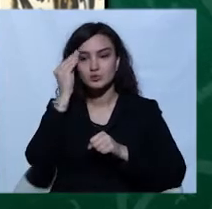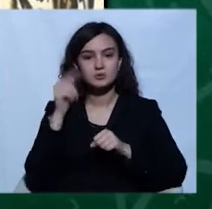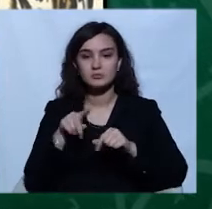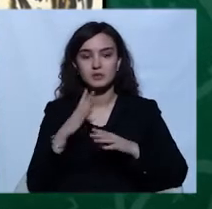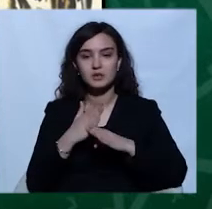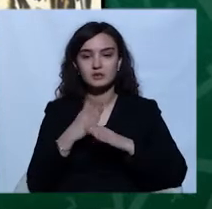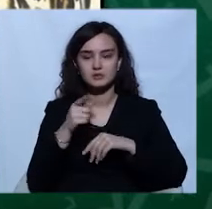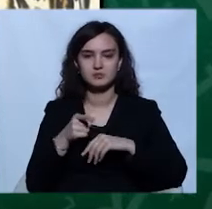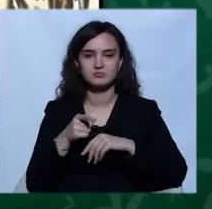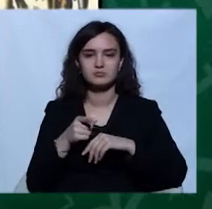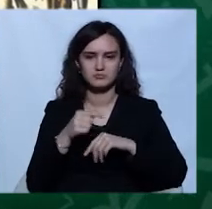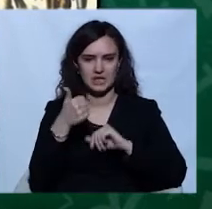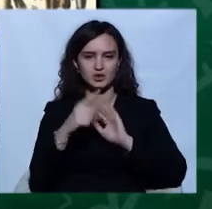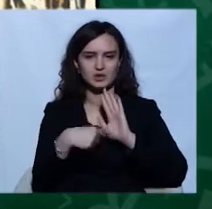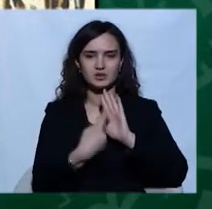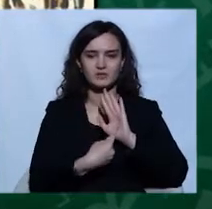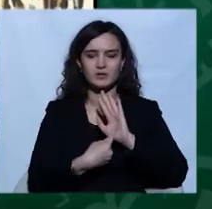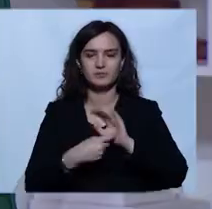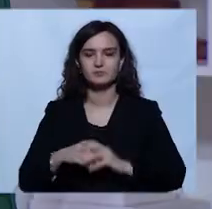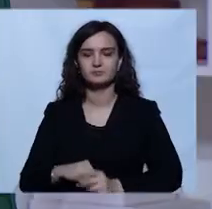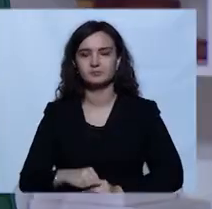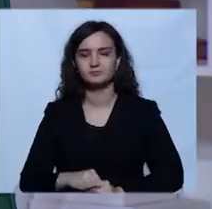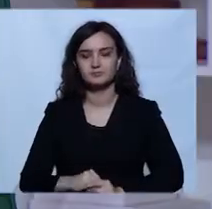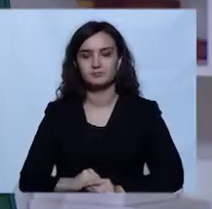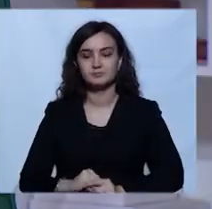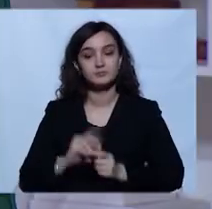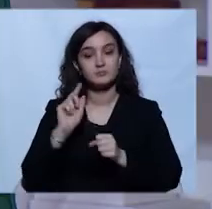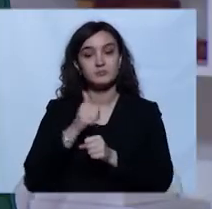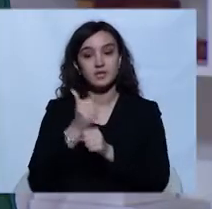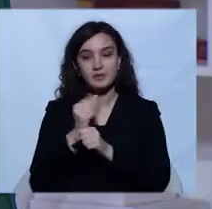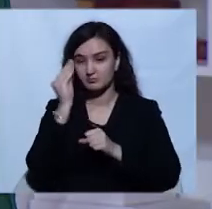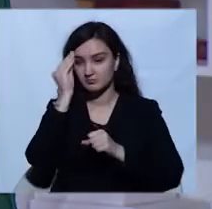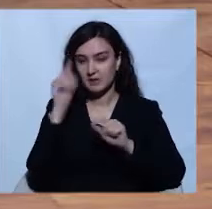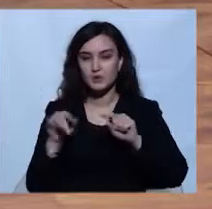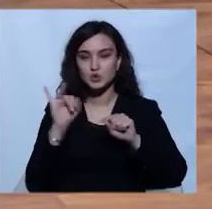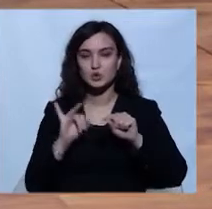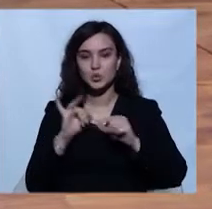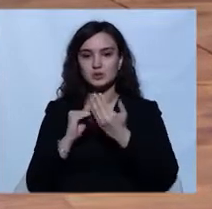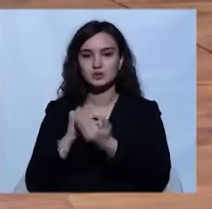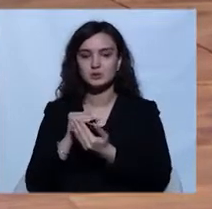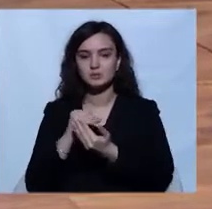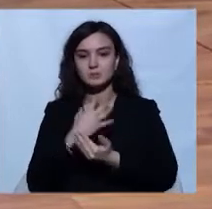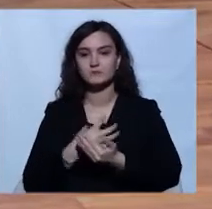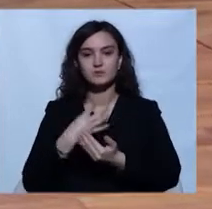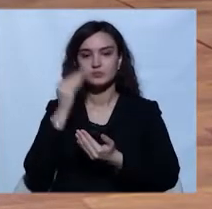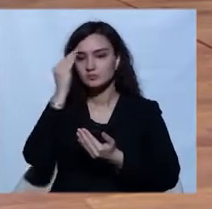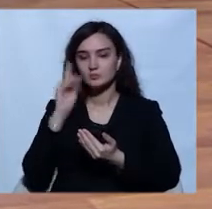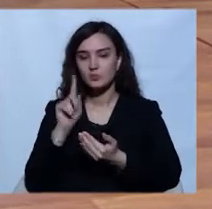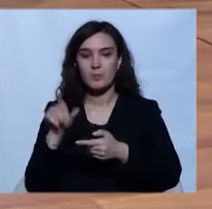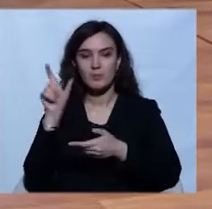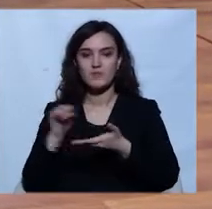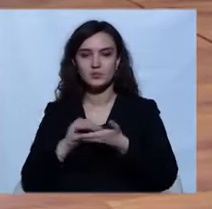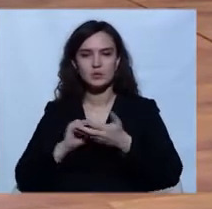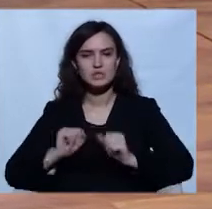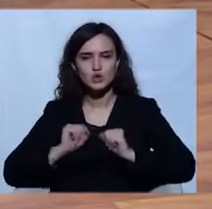all about? Oh, good question. So the main theme of a story is what the author is